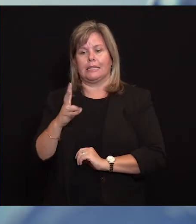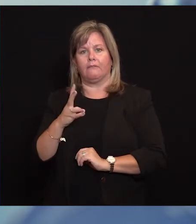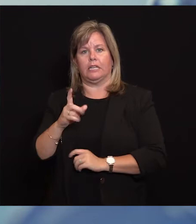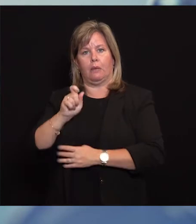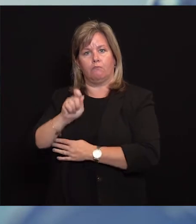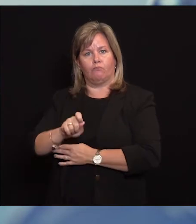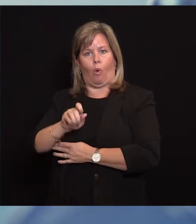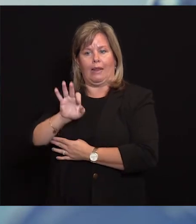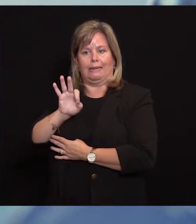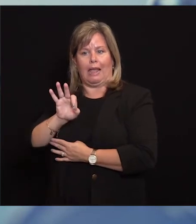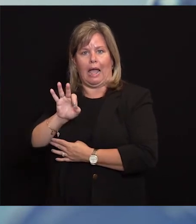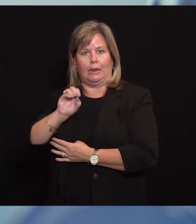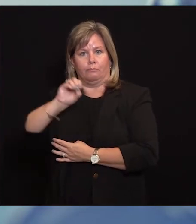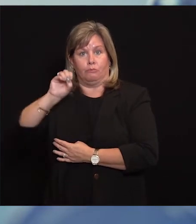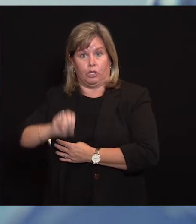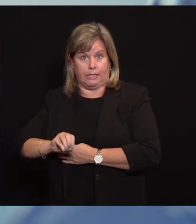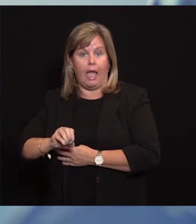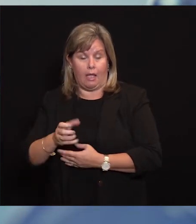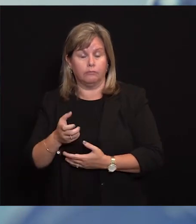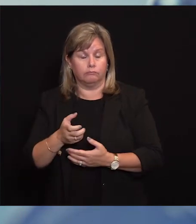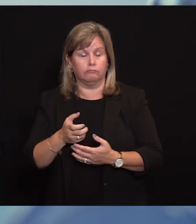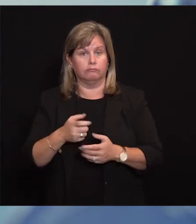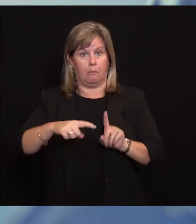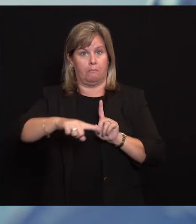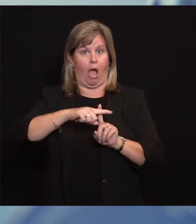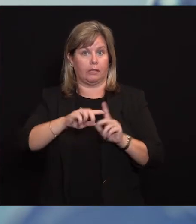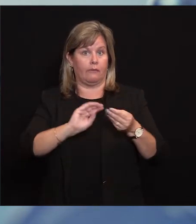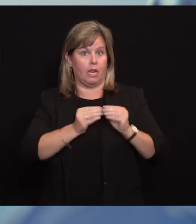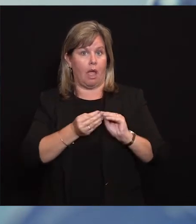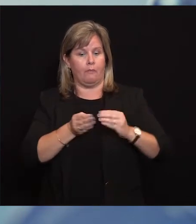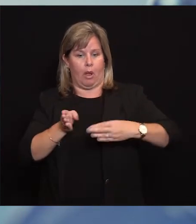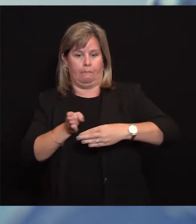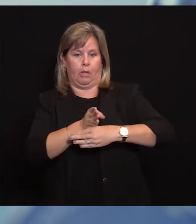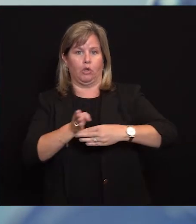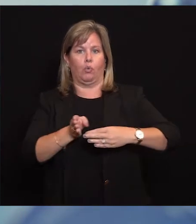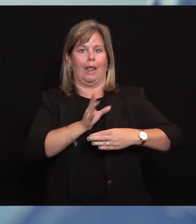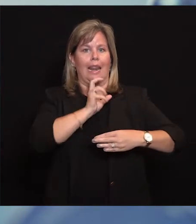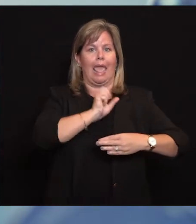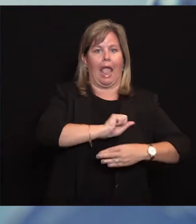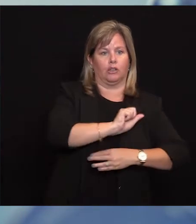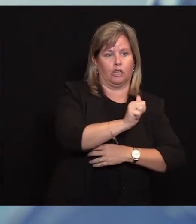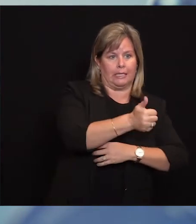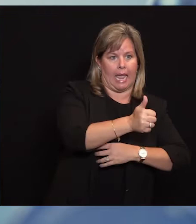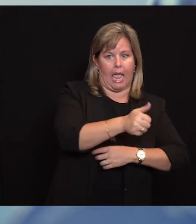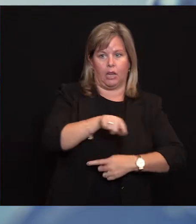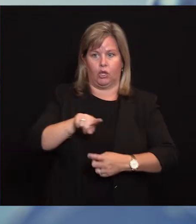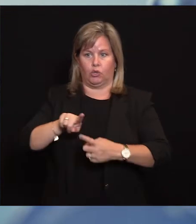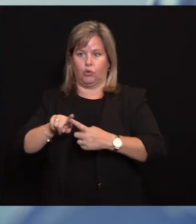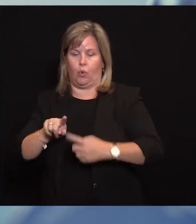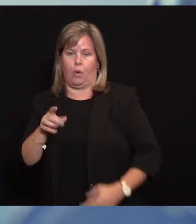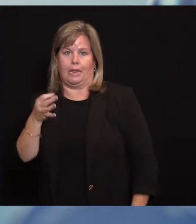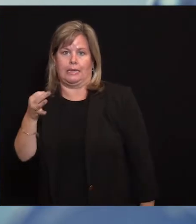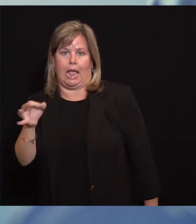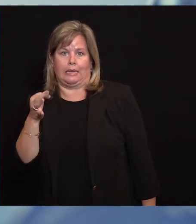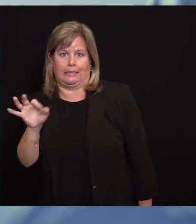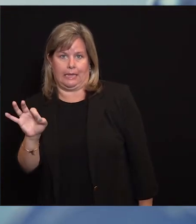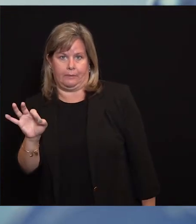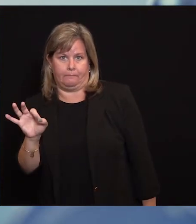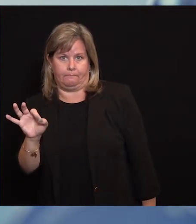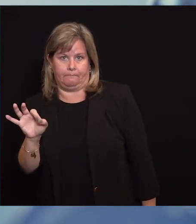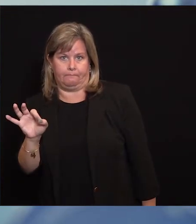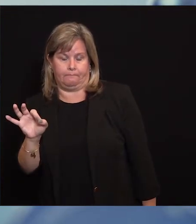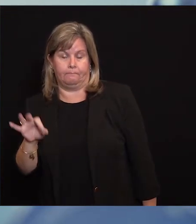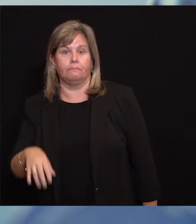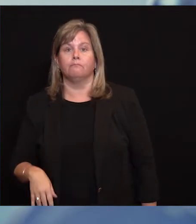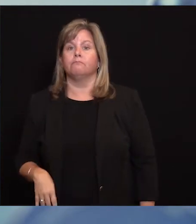17.9% of those positives have been within people between the ages of 10 and 19. And an enormous